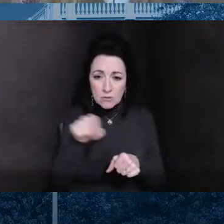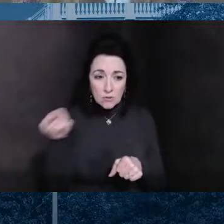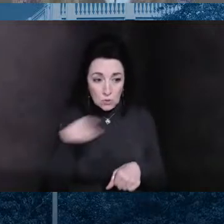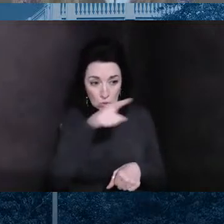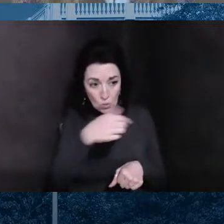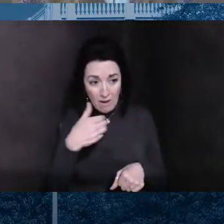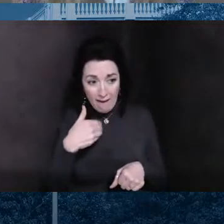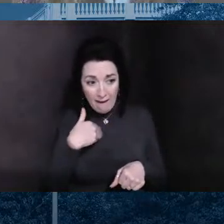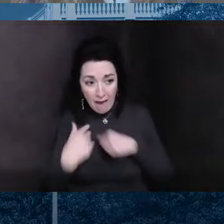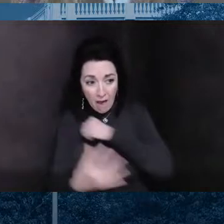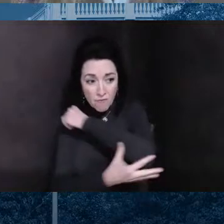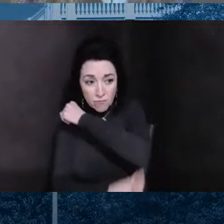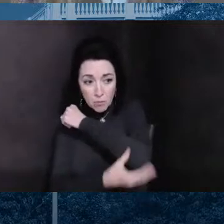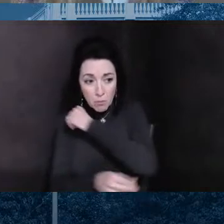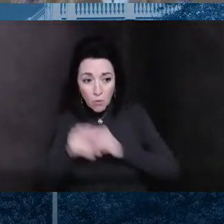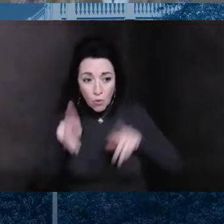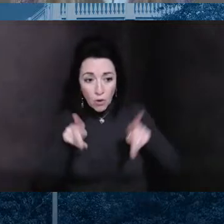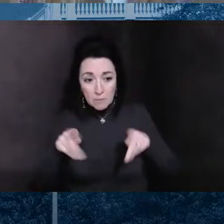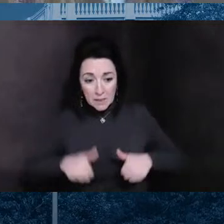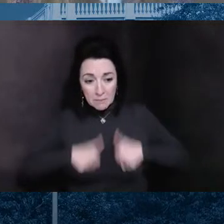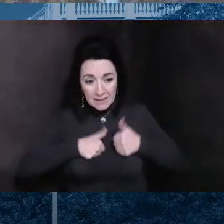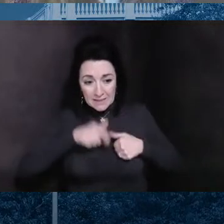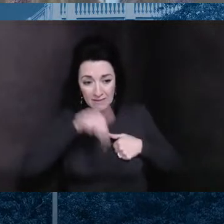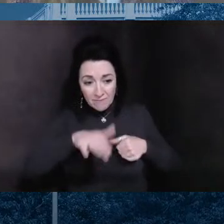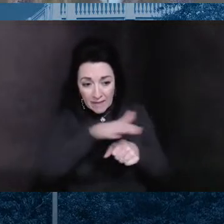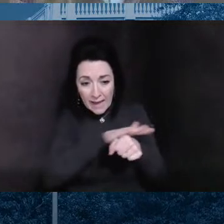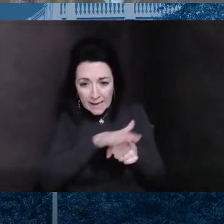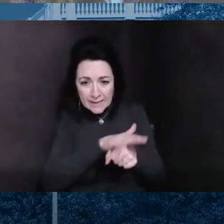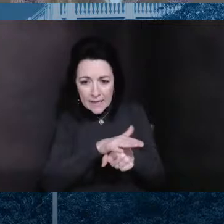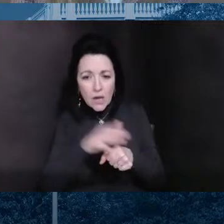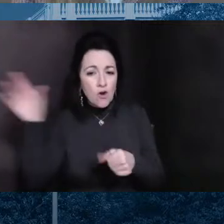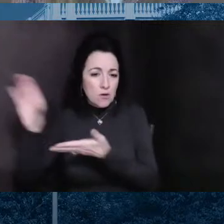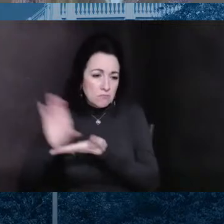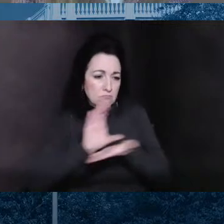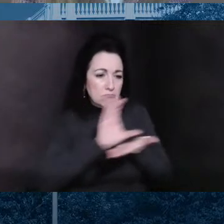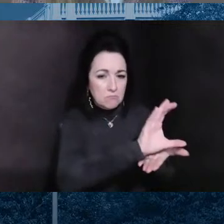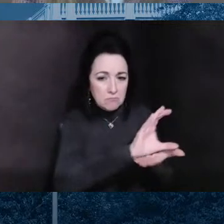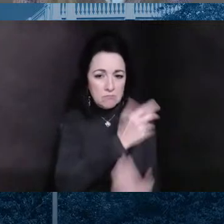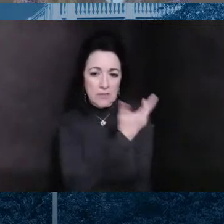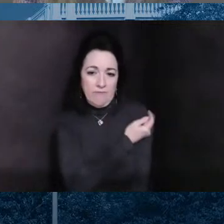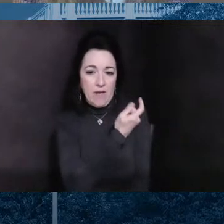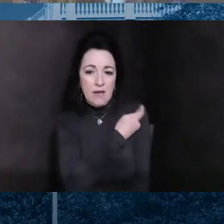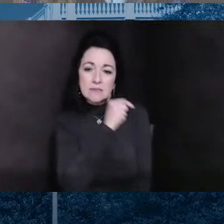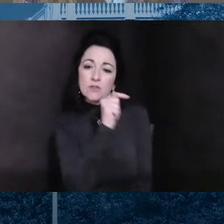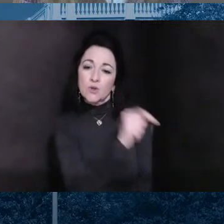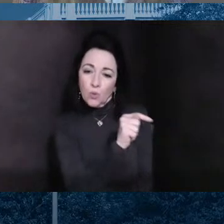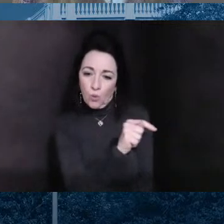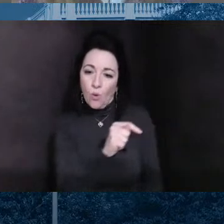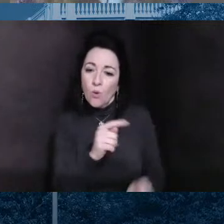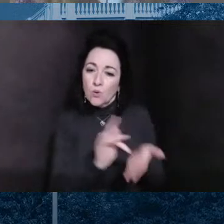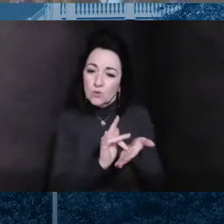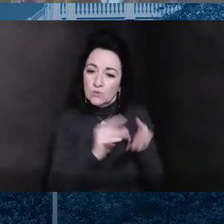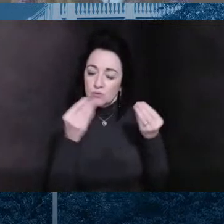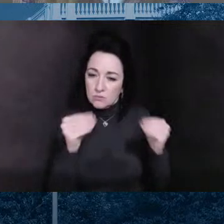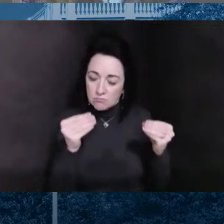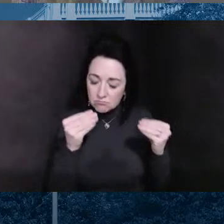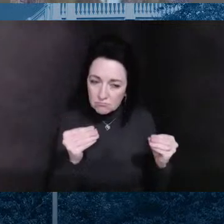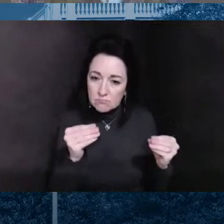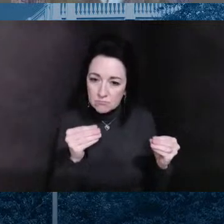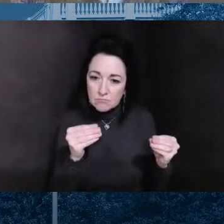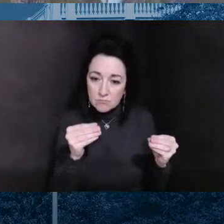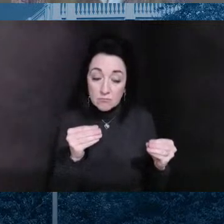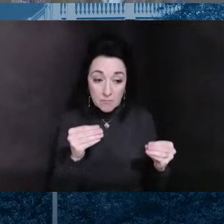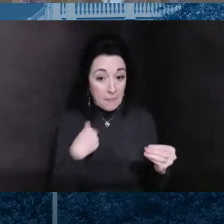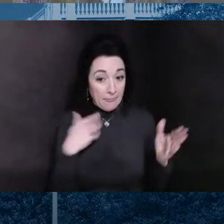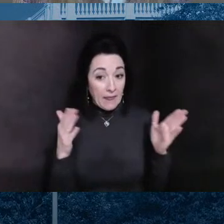populations, more lower income individuals. And so we're really targeting those pharmacy efforts. We're asking the